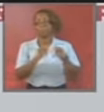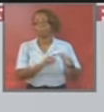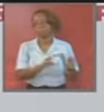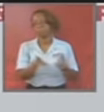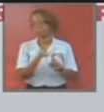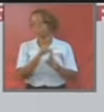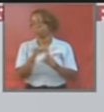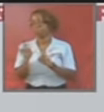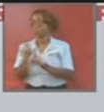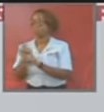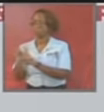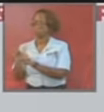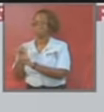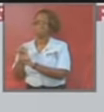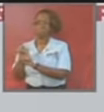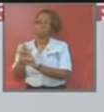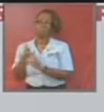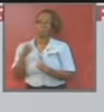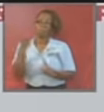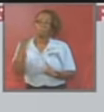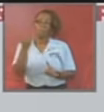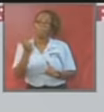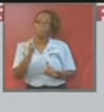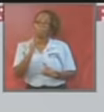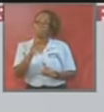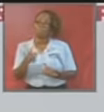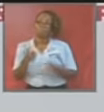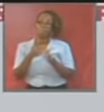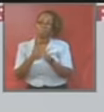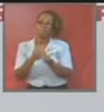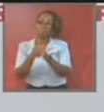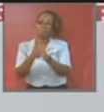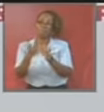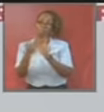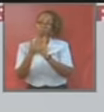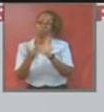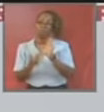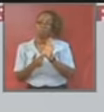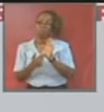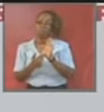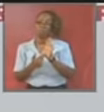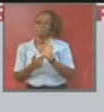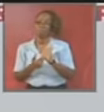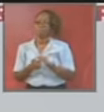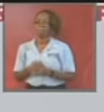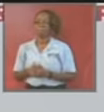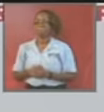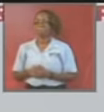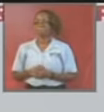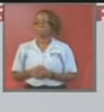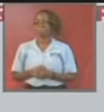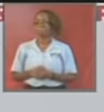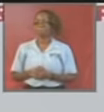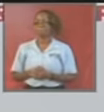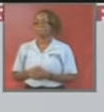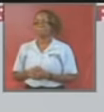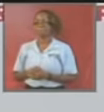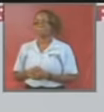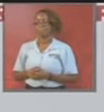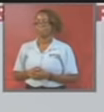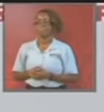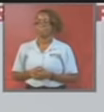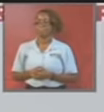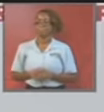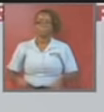parts of the world that have the new strain, actually, it is moving much more quickly between people in those scenarios. So as a general rule of thumb,